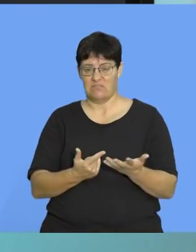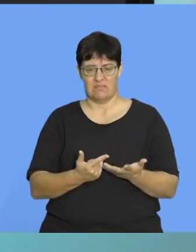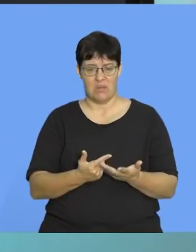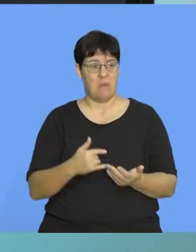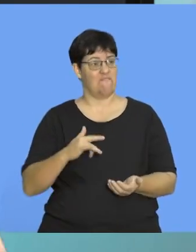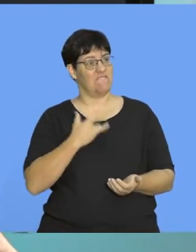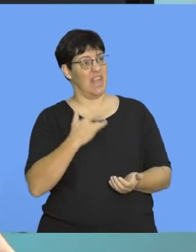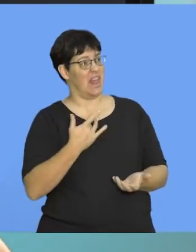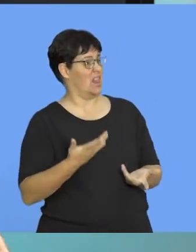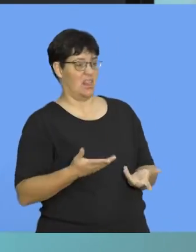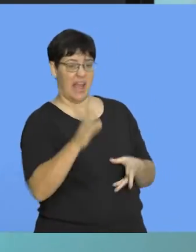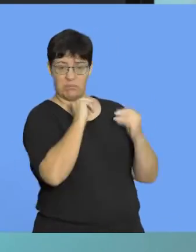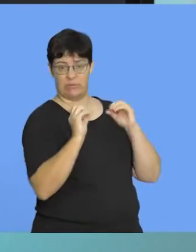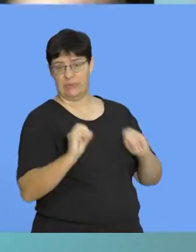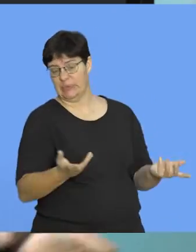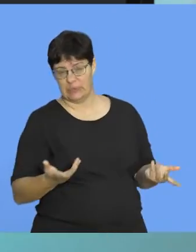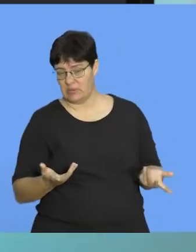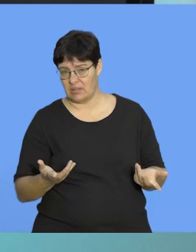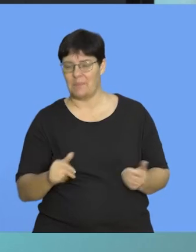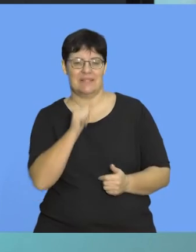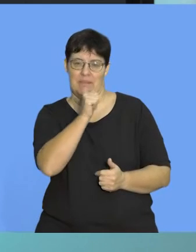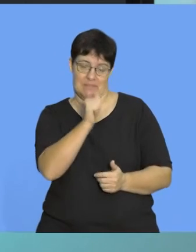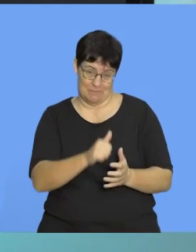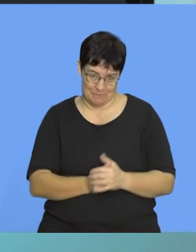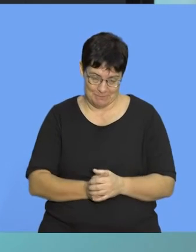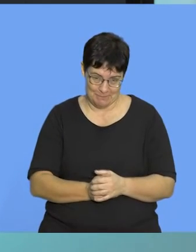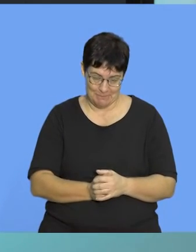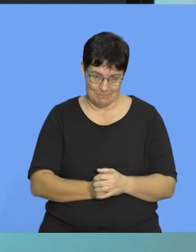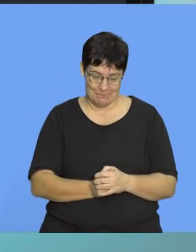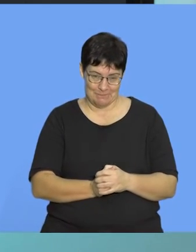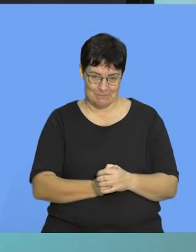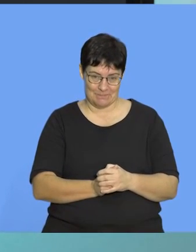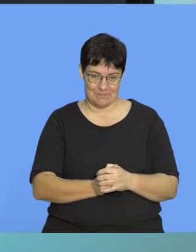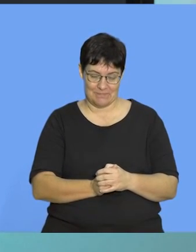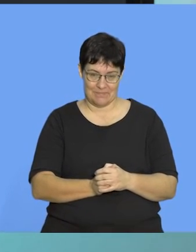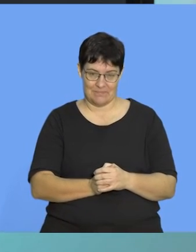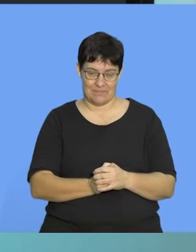actually going to be able to experience, but that doesn't matter. Okay.